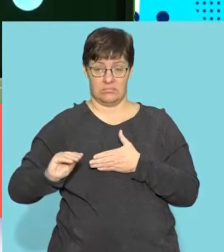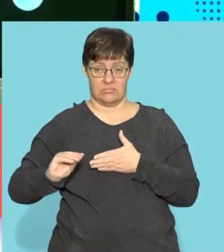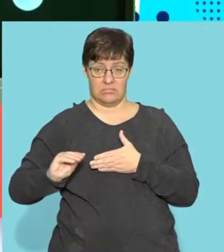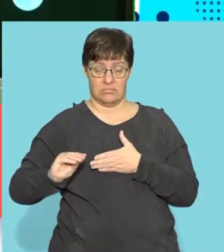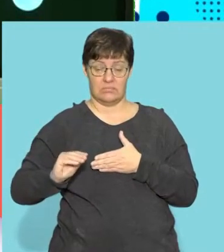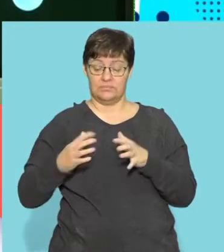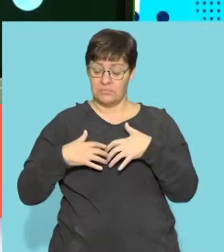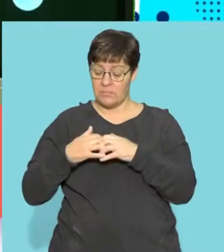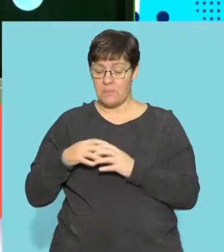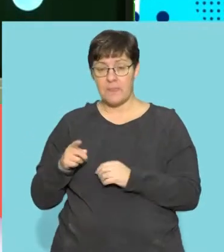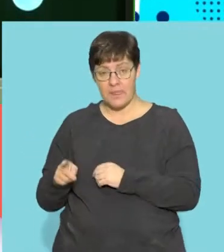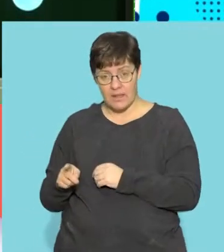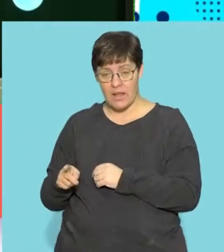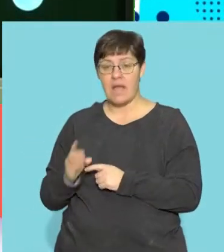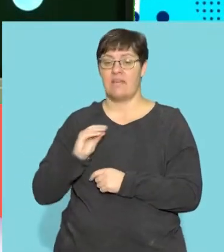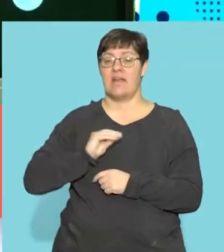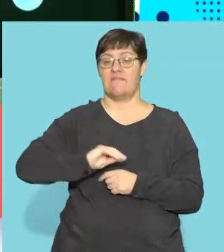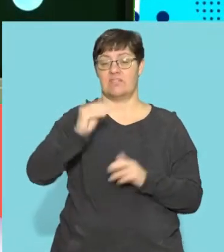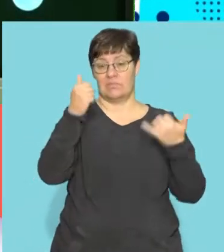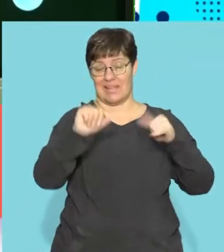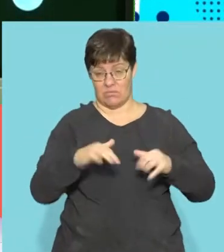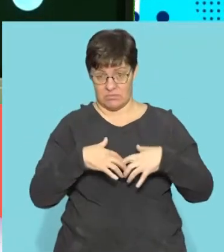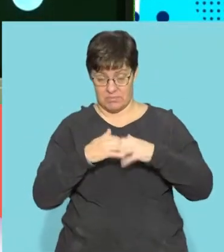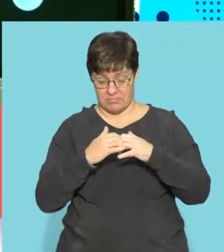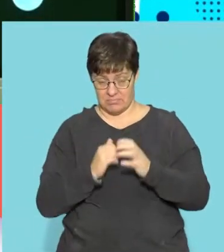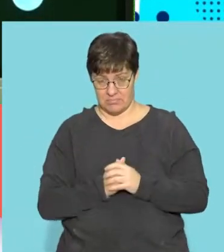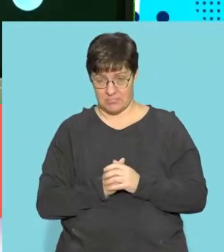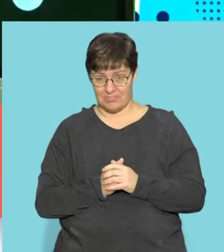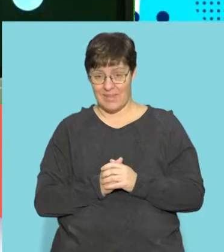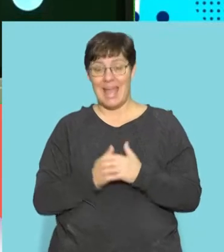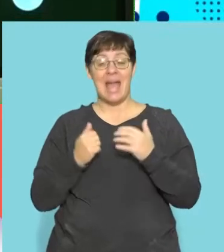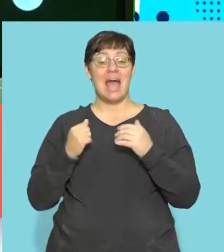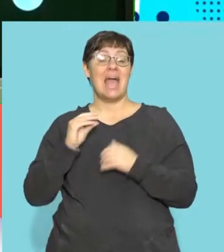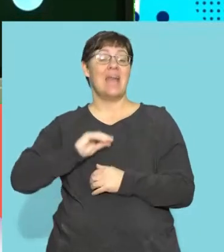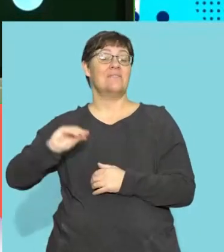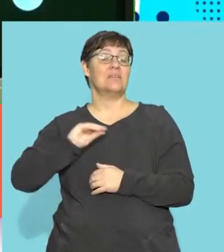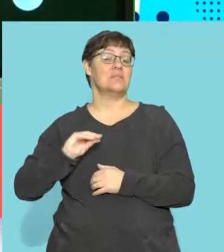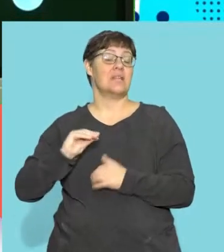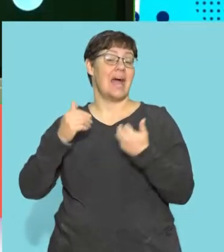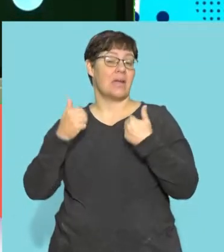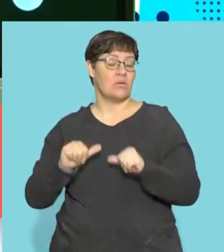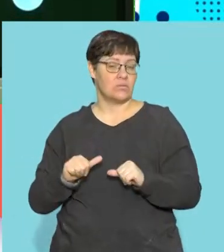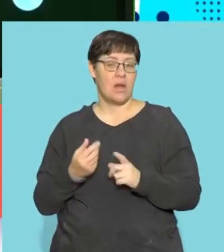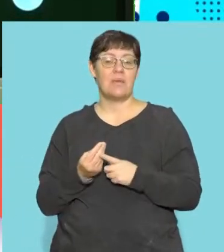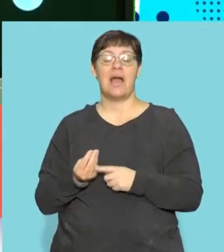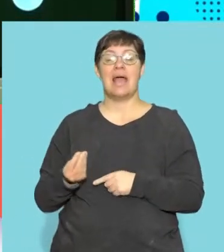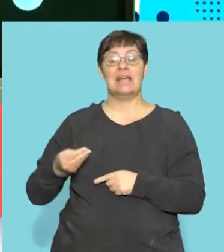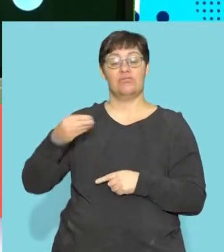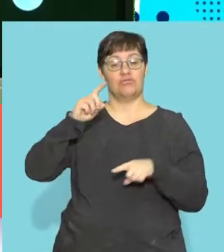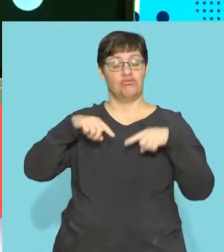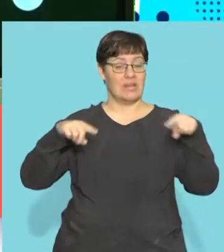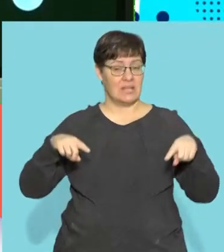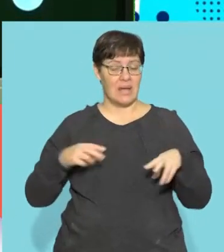To do that, I will open an investment account. The investment account will be giving me an interest